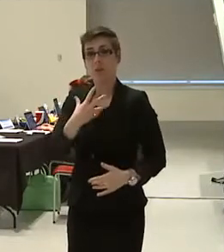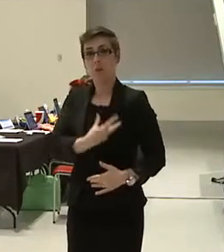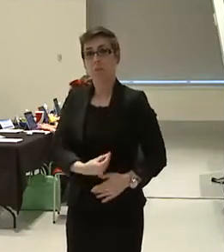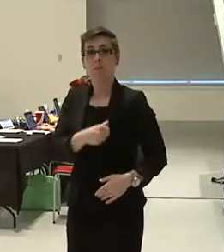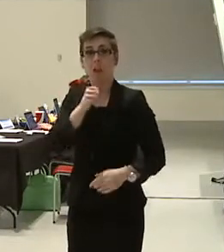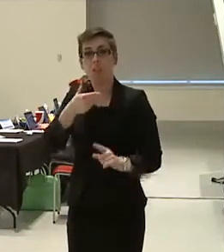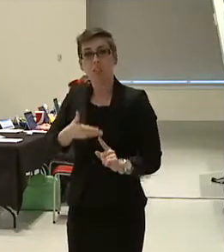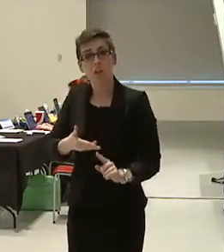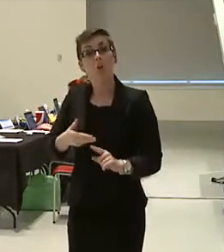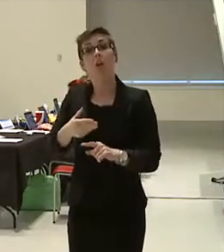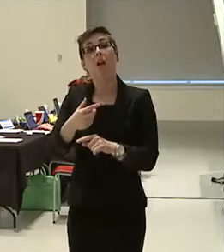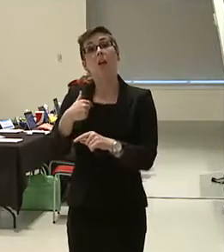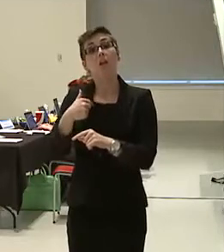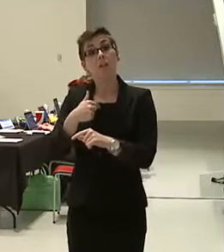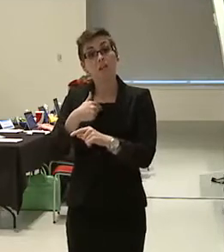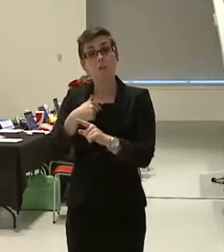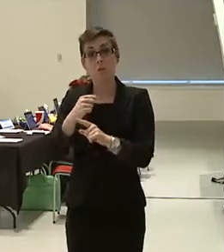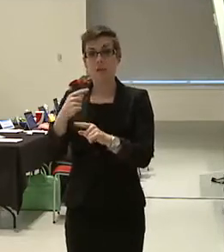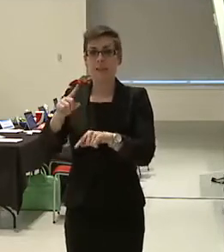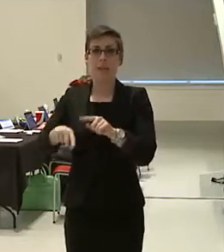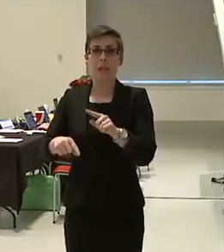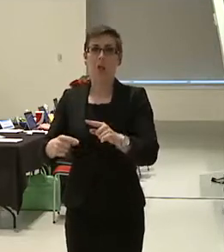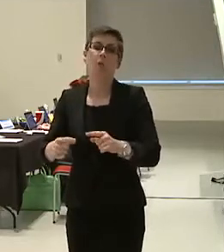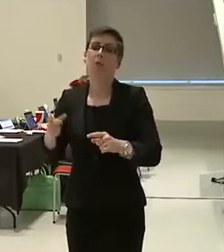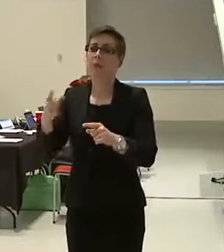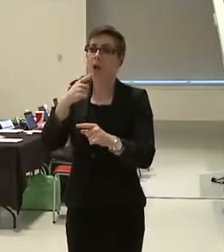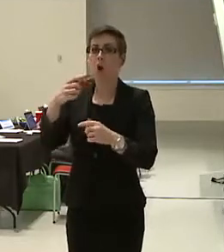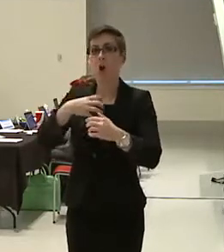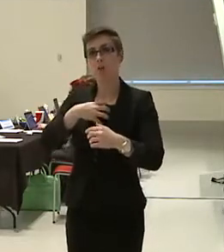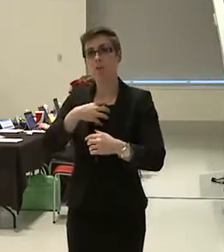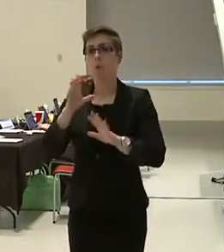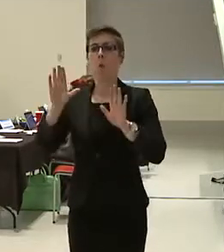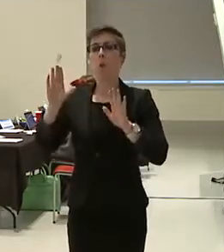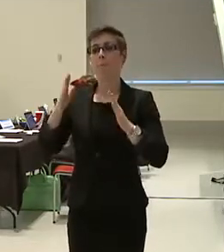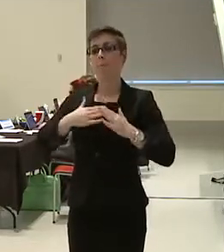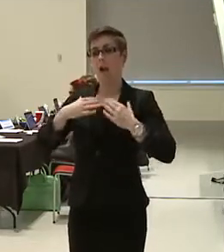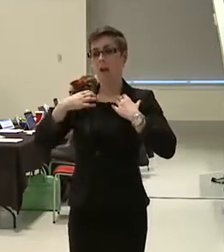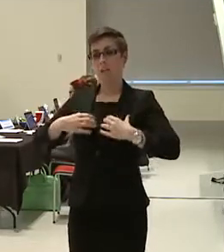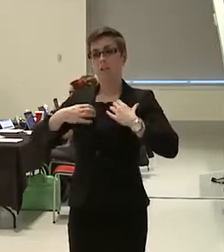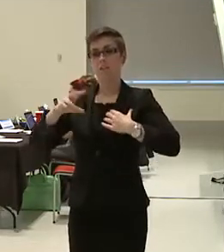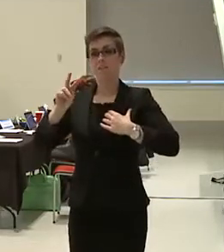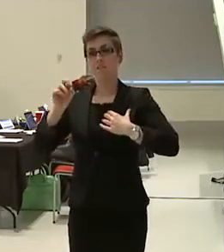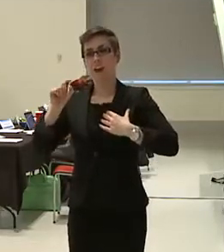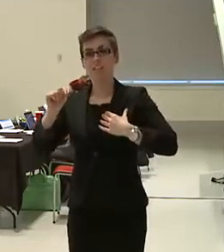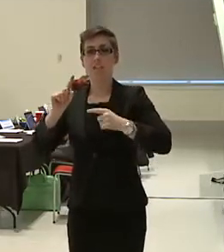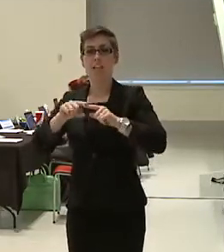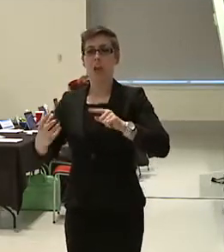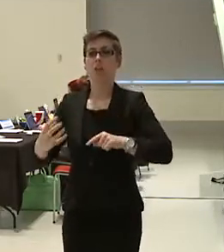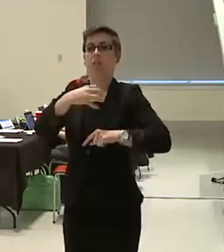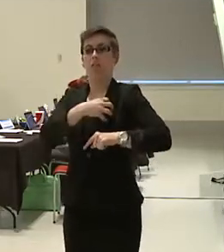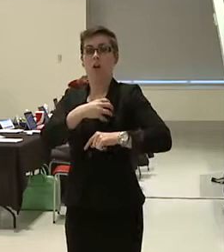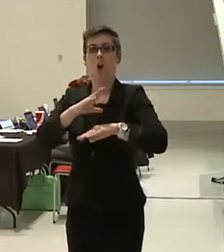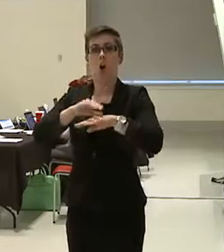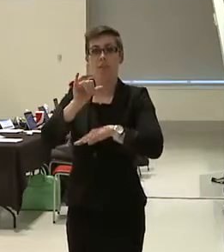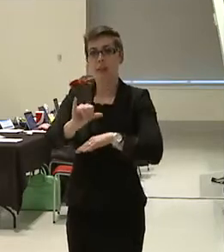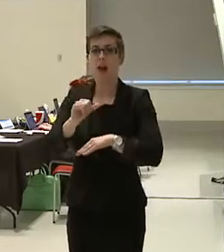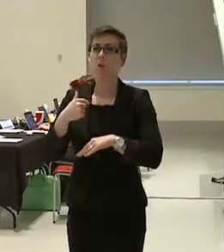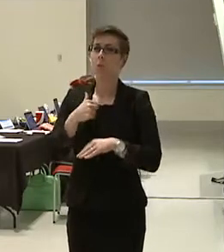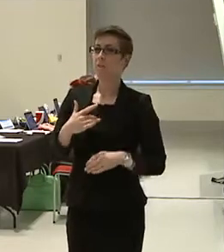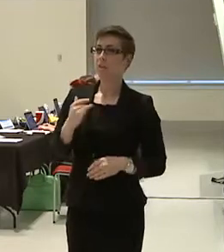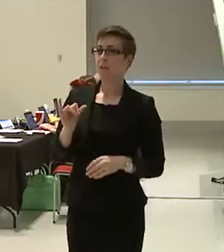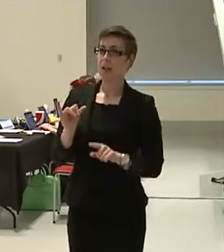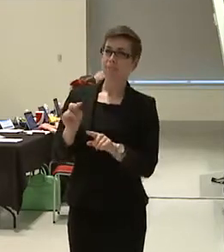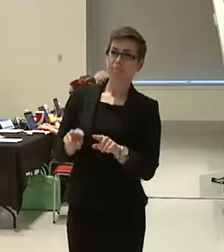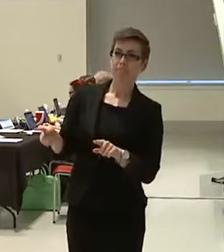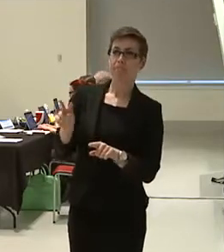can't go over, my police vest, my bulletproof vest covers the badge, or the jacket that I'm wearing today covers the badge. And we feel like we should be